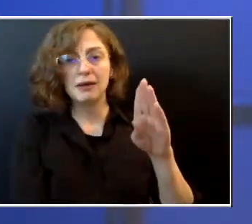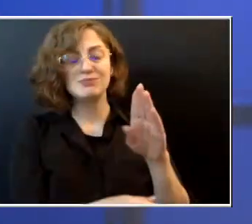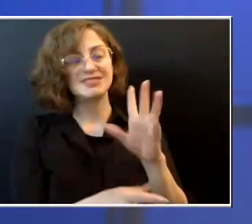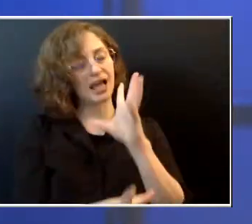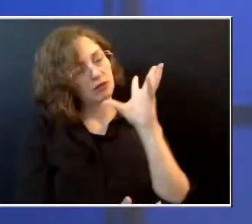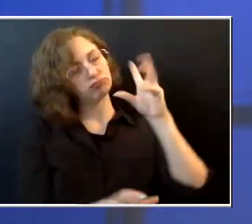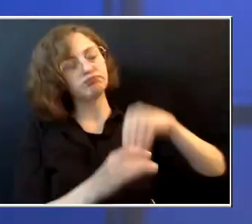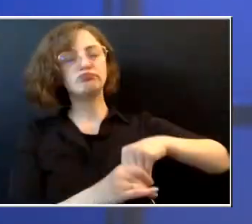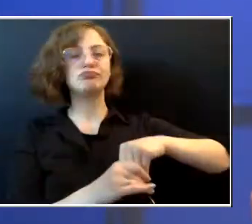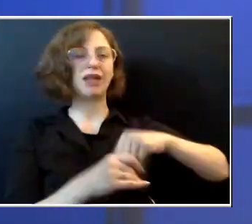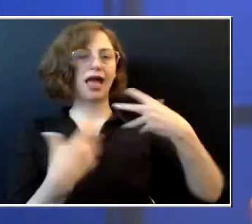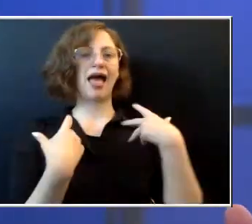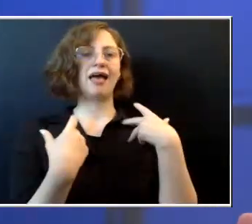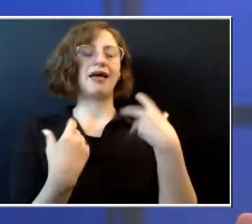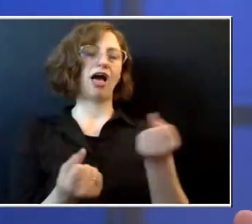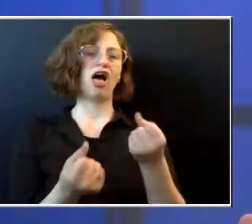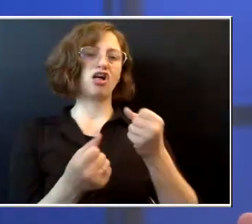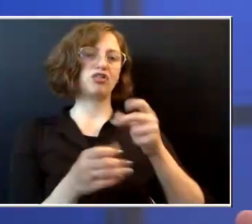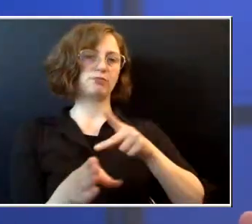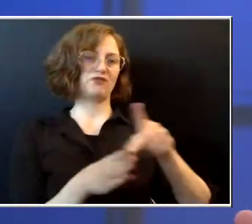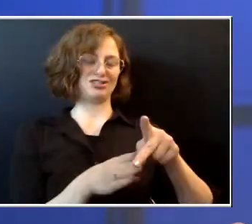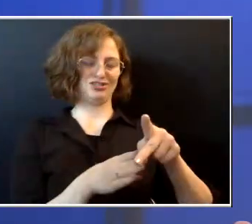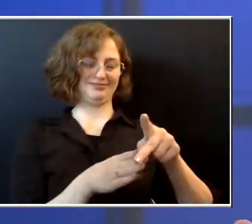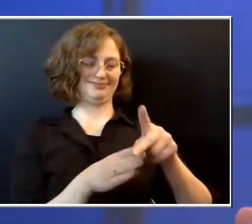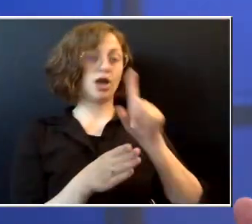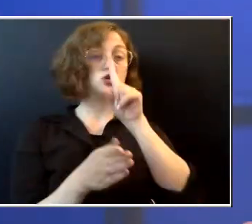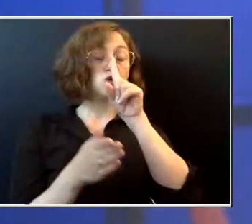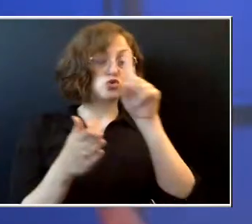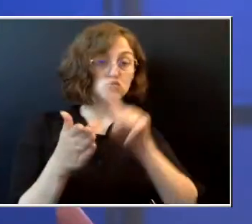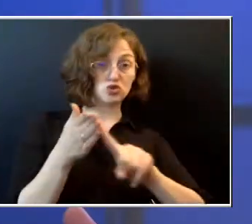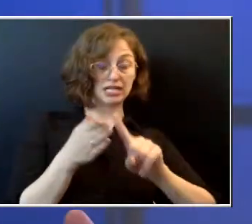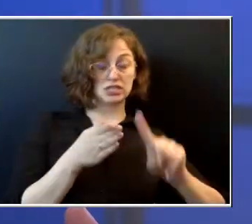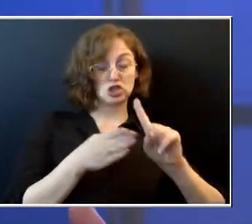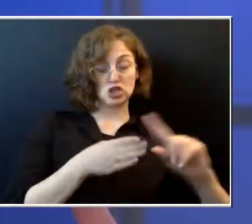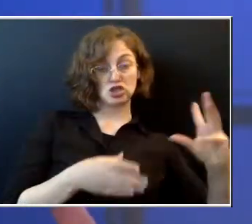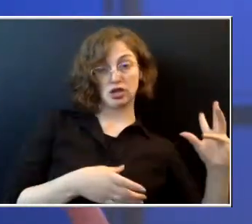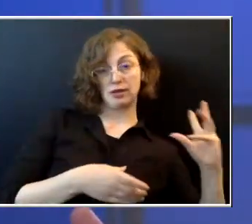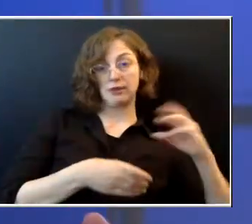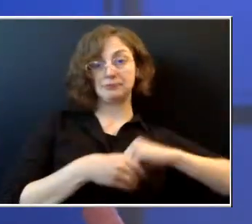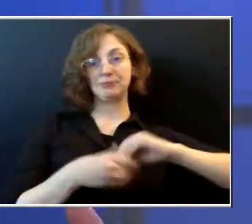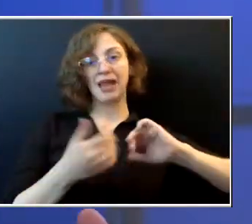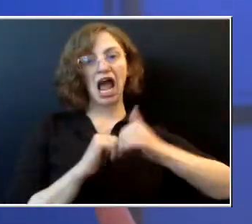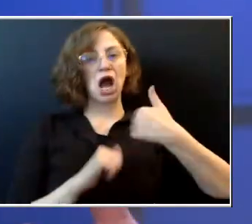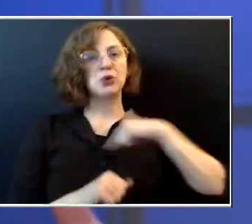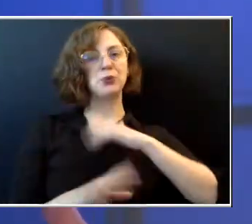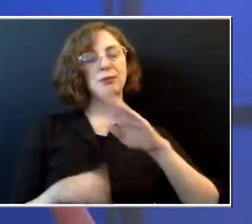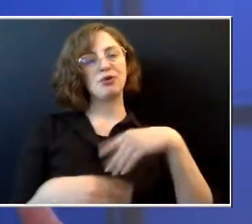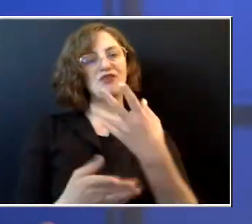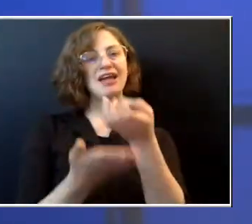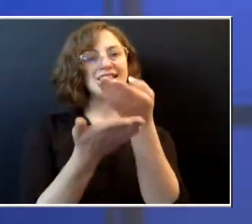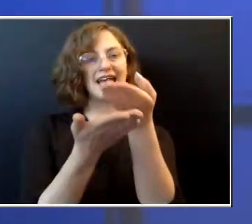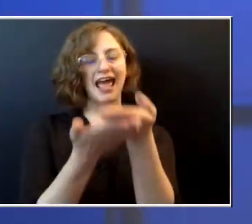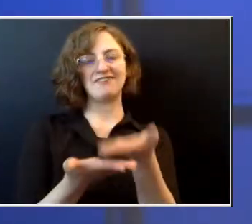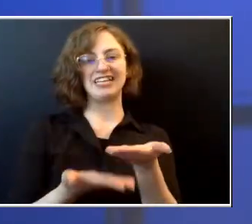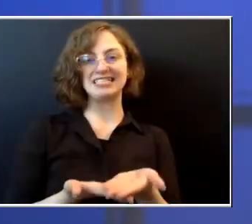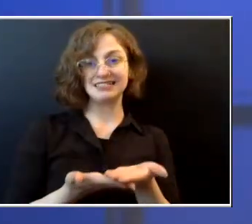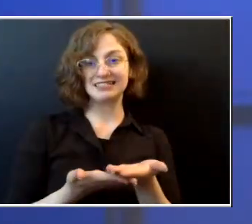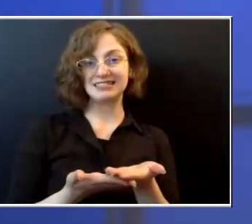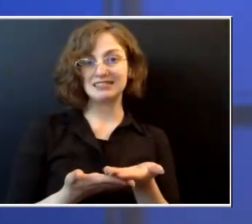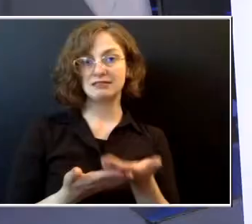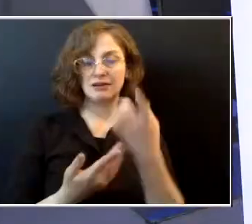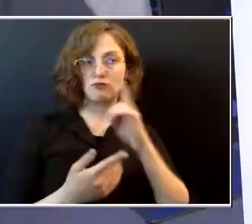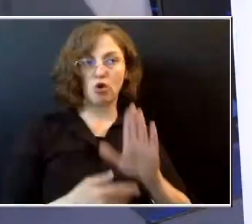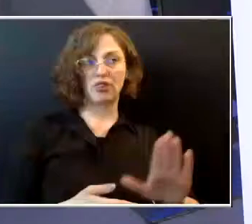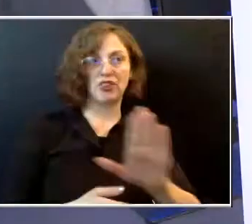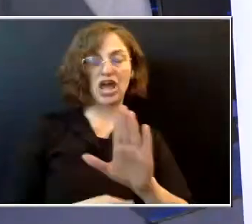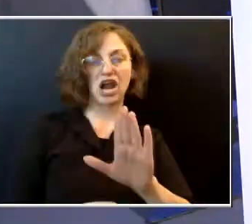wrapped around that is how can we provide the evidence base for what these health professions are, the practices that they're doing. Yeah, it's a darn